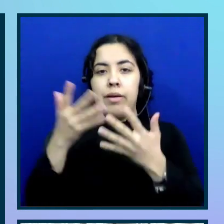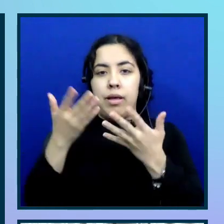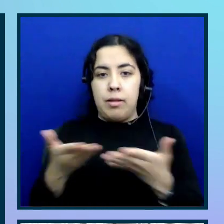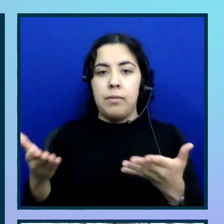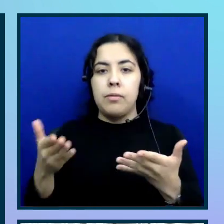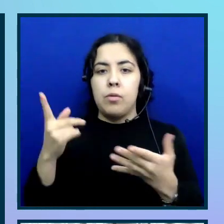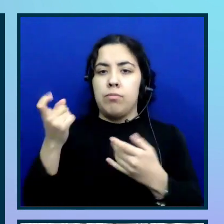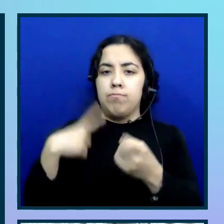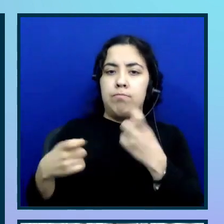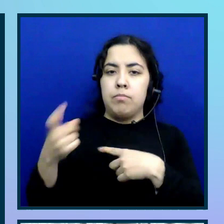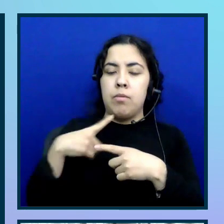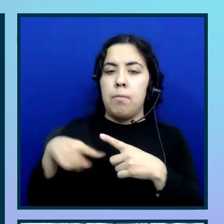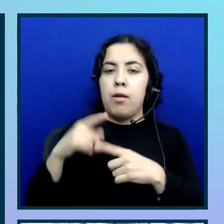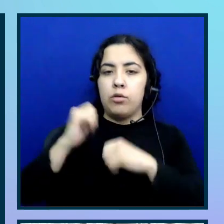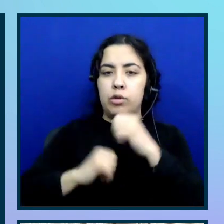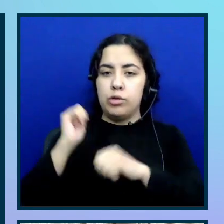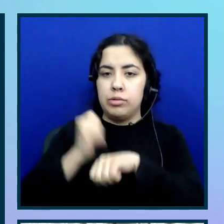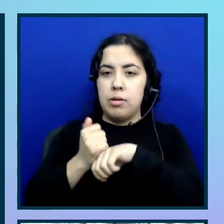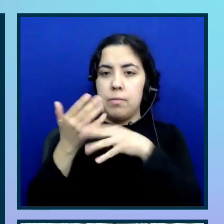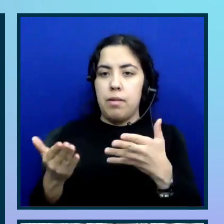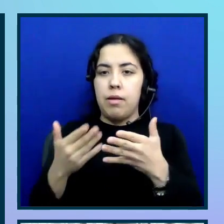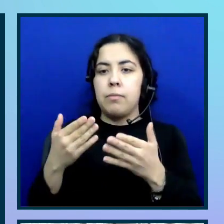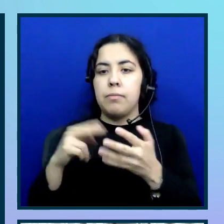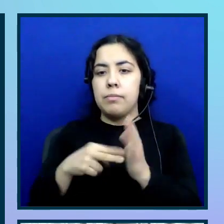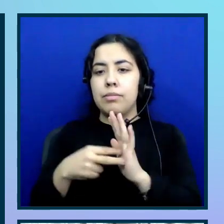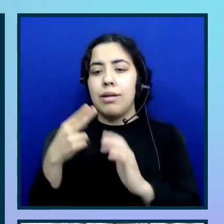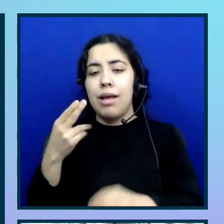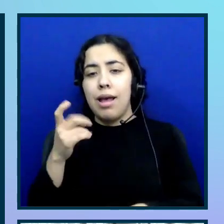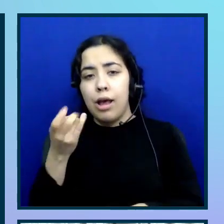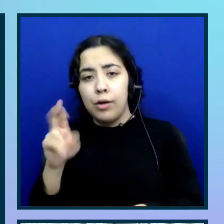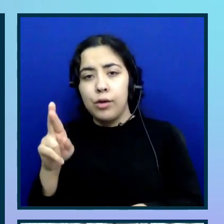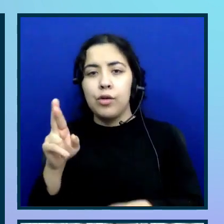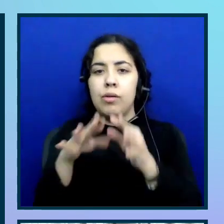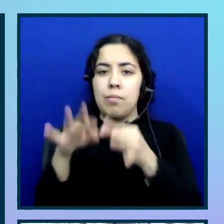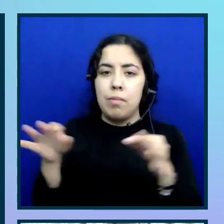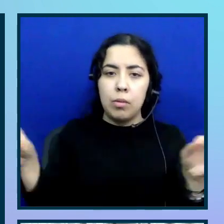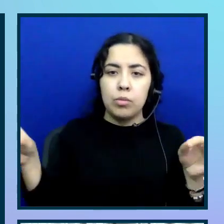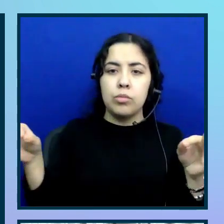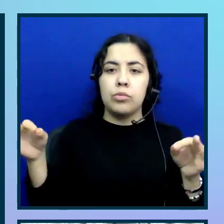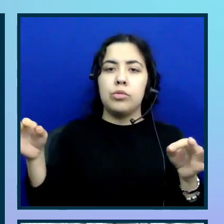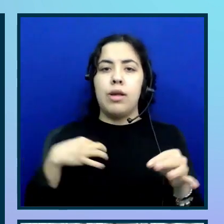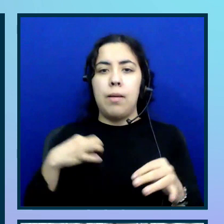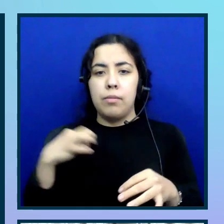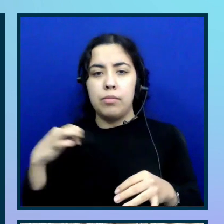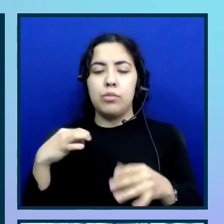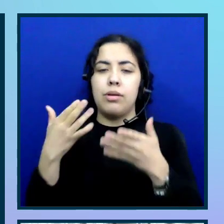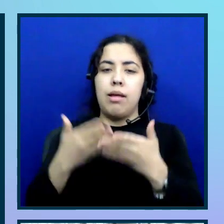questions about structured elements. So this means things like headers or language, application elements, or